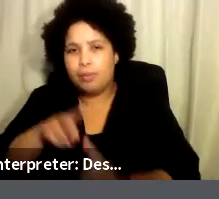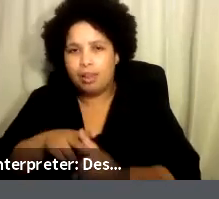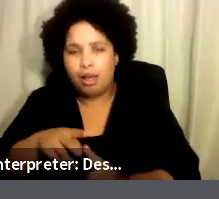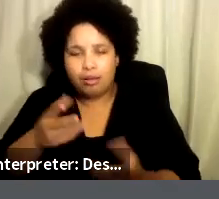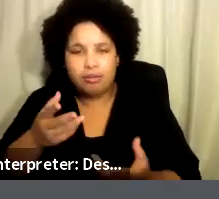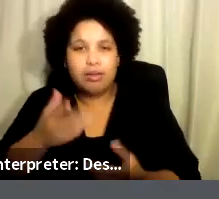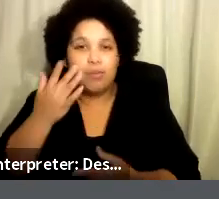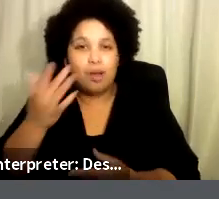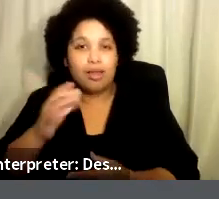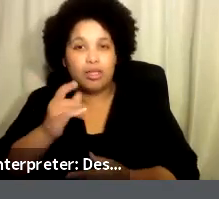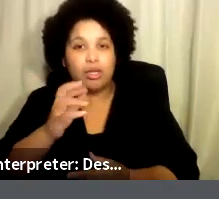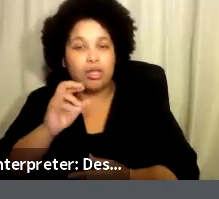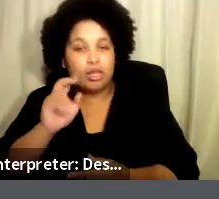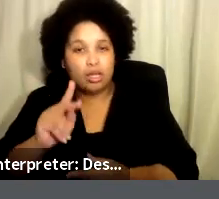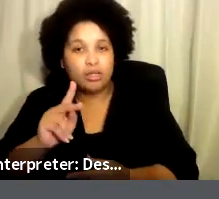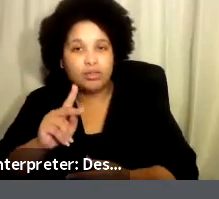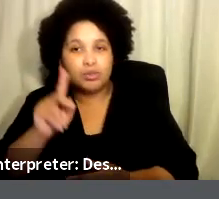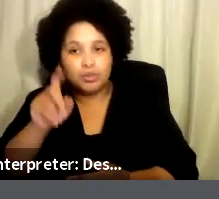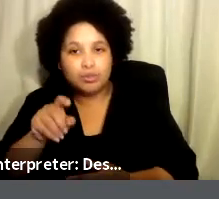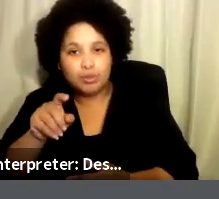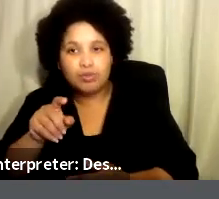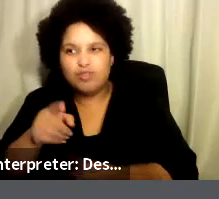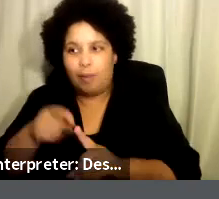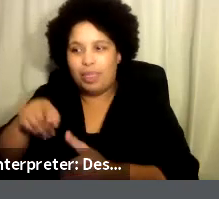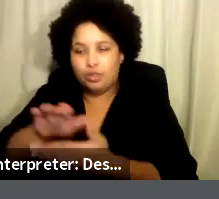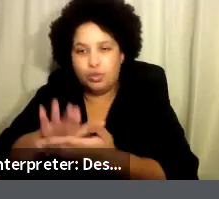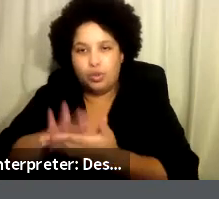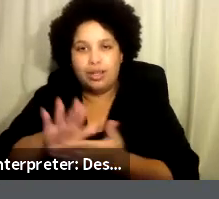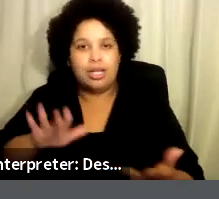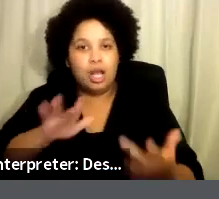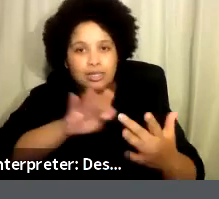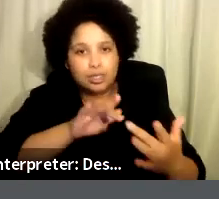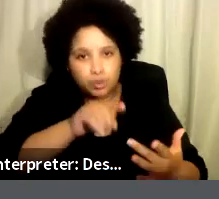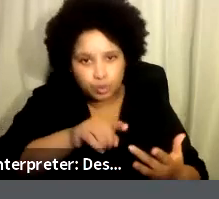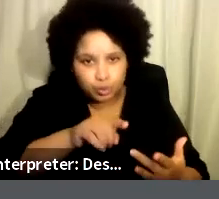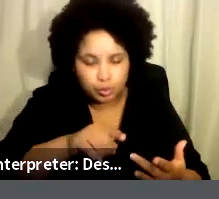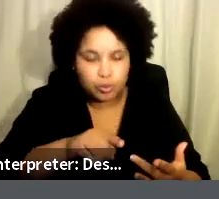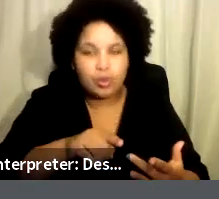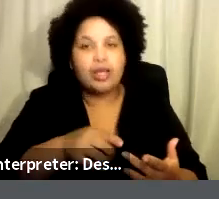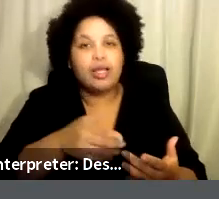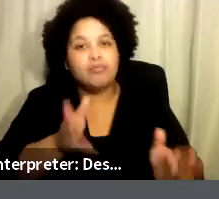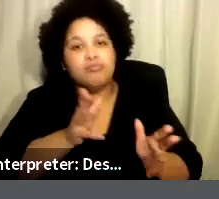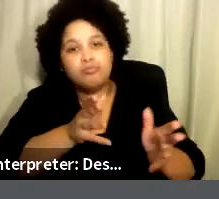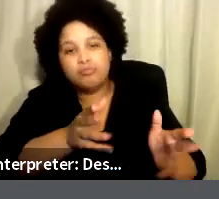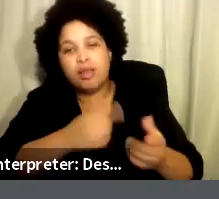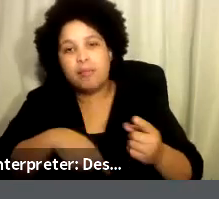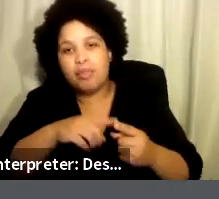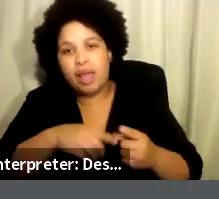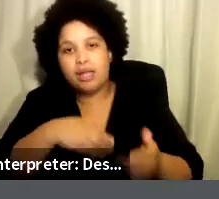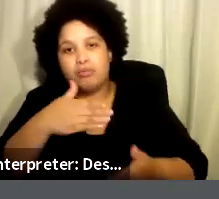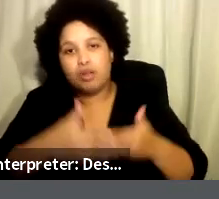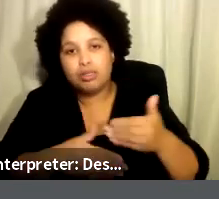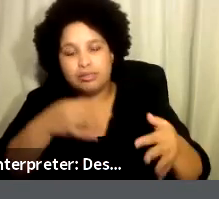our clerks, the one who's designated to that school, can contact you and have that phone conversation and walk you through it.